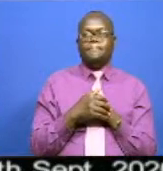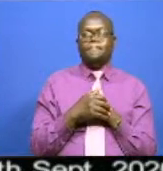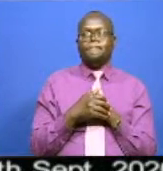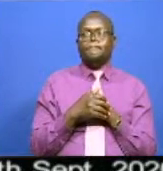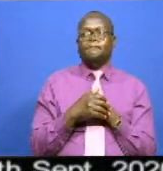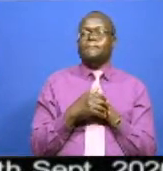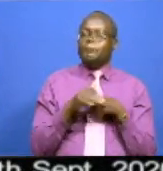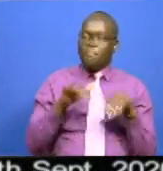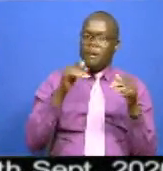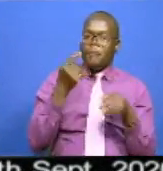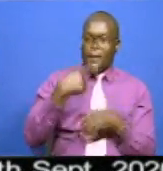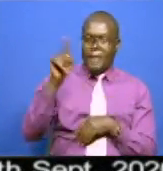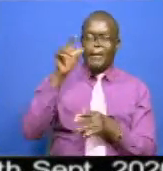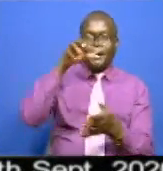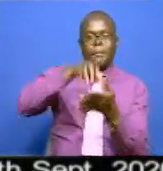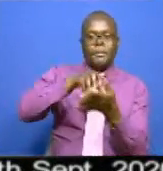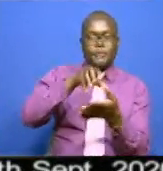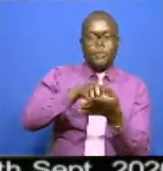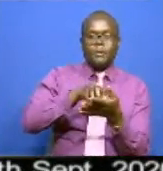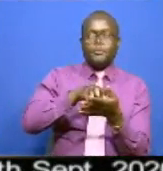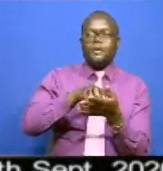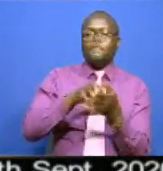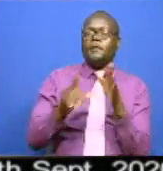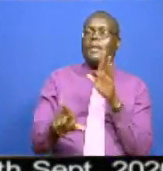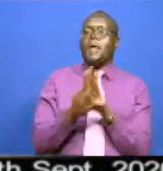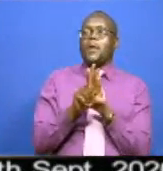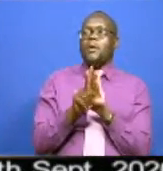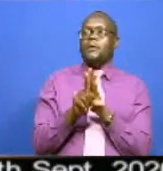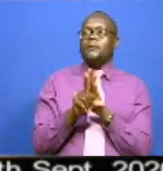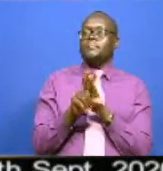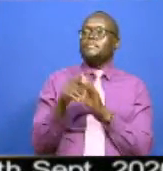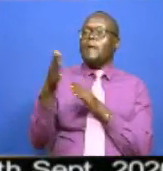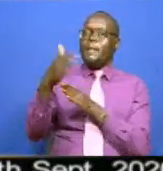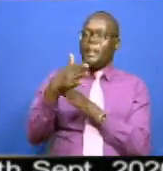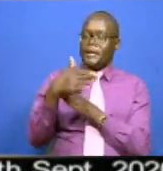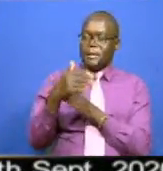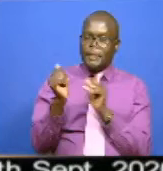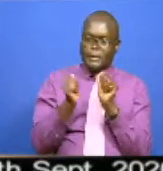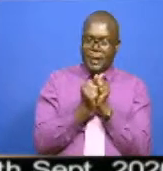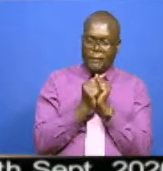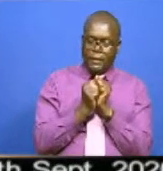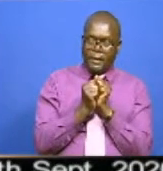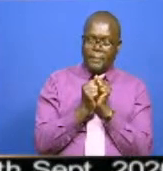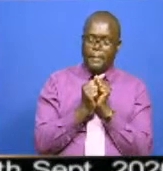the relevant provisions of the law, on Thursday, 10th